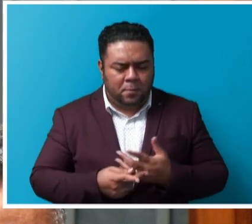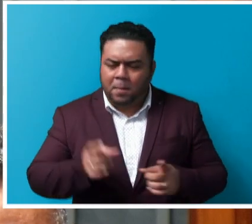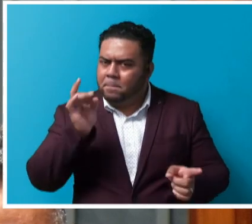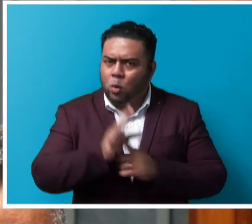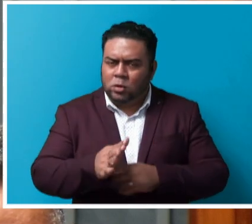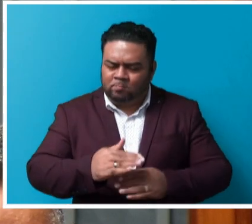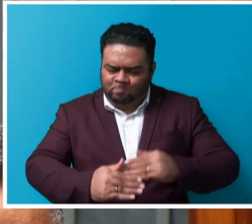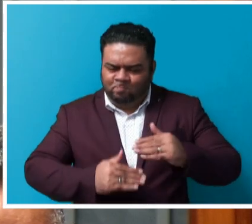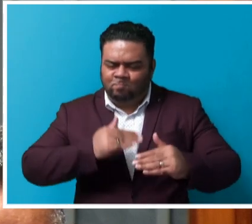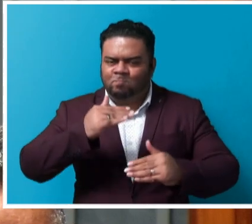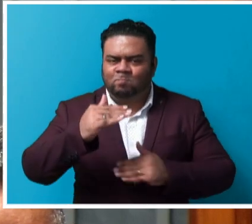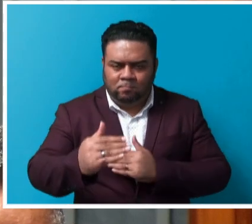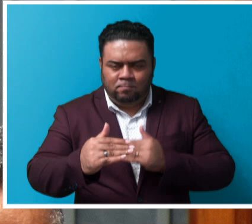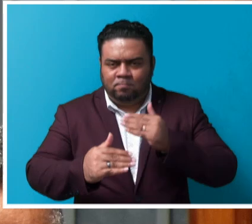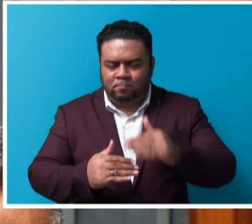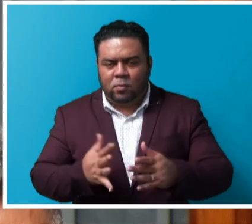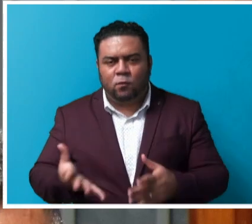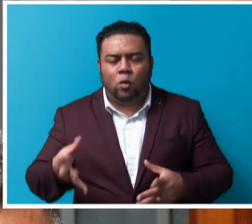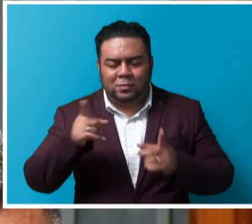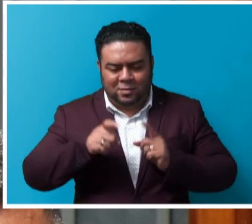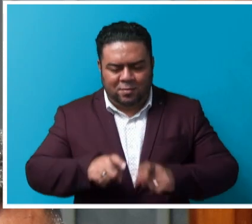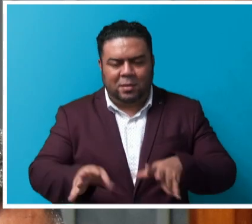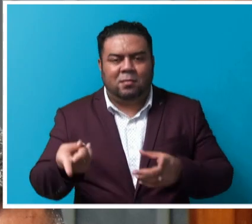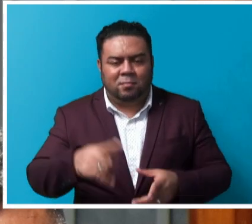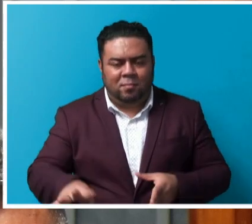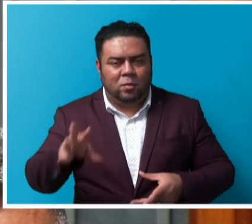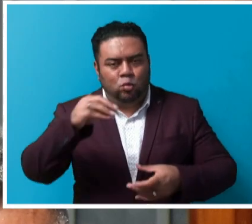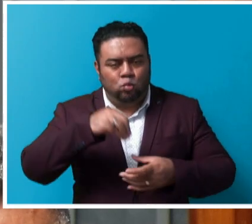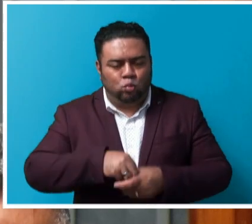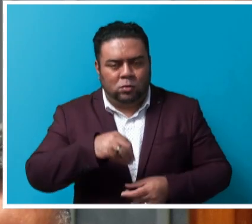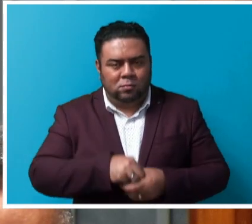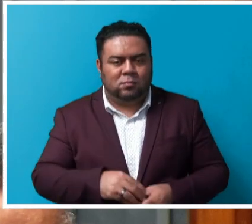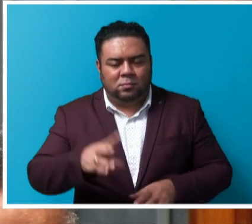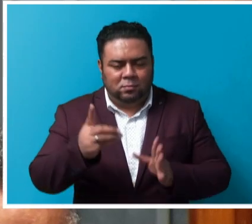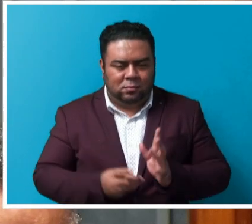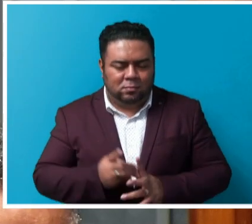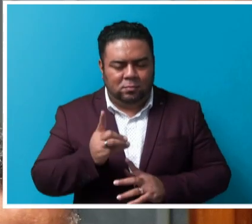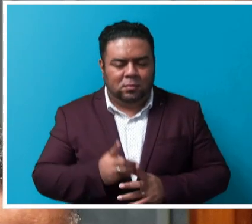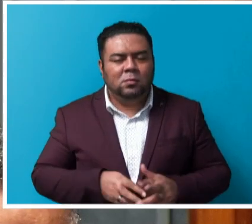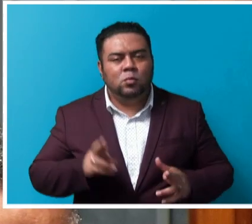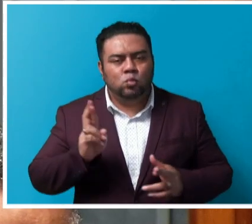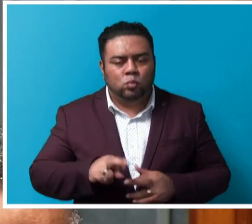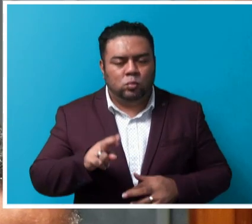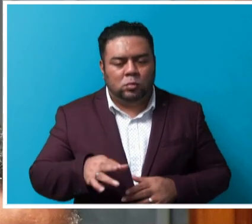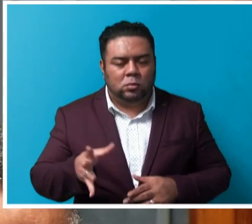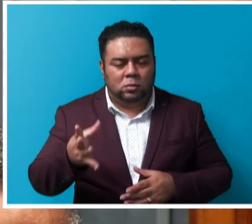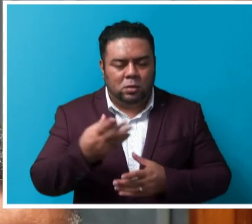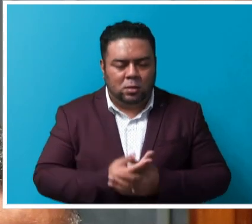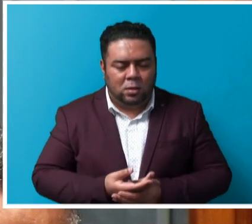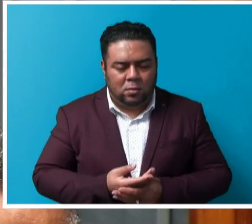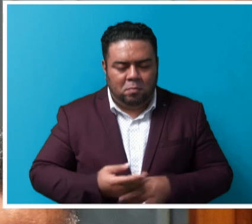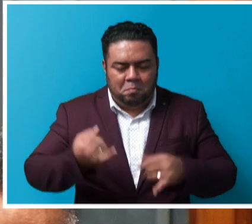towards the promotion of sustainable and inclusive development in our rural and maritime areas. The Ministry of Rural and